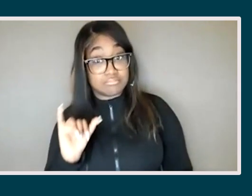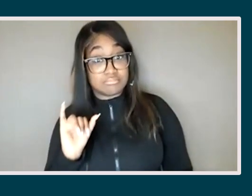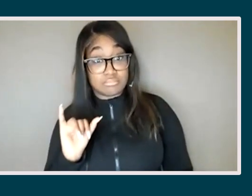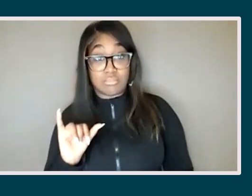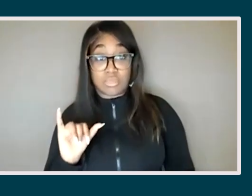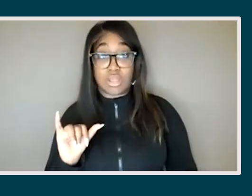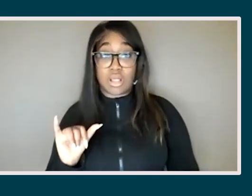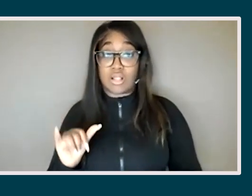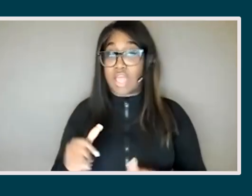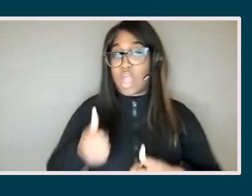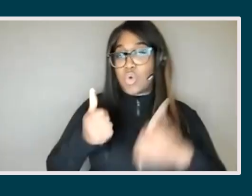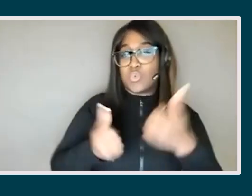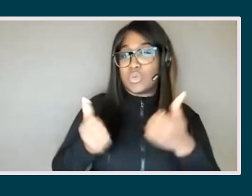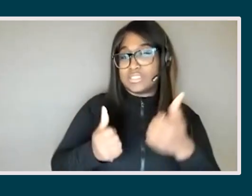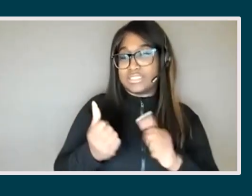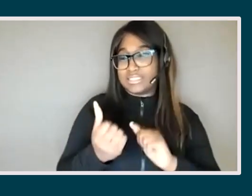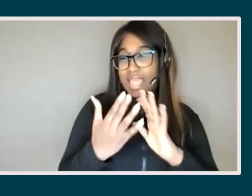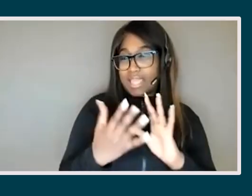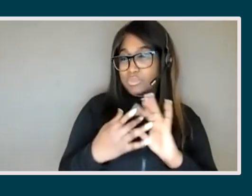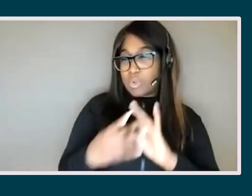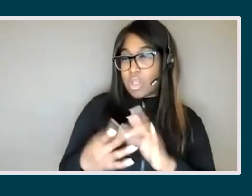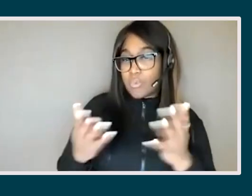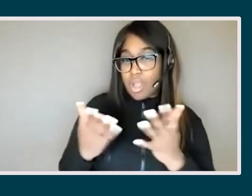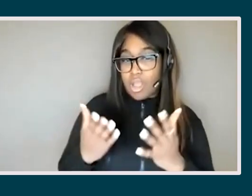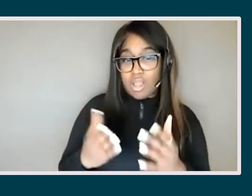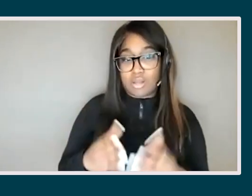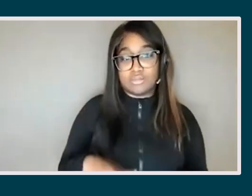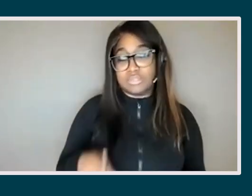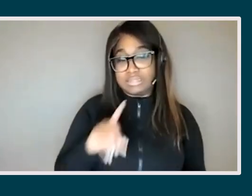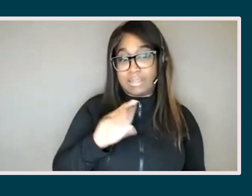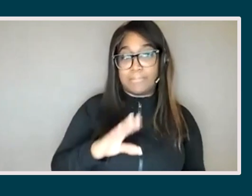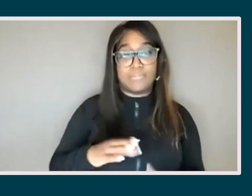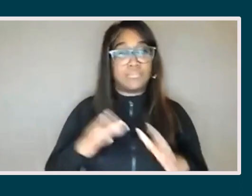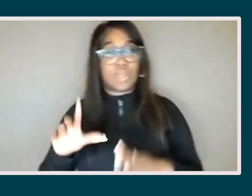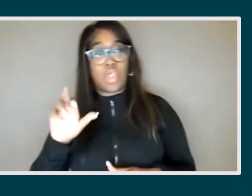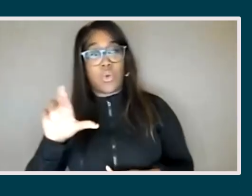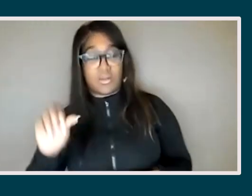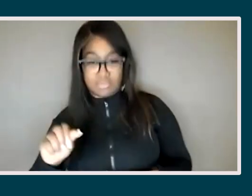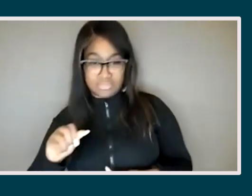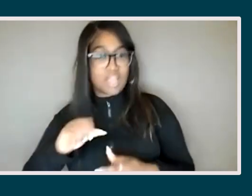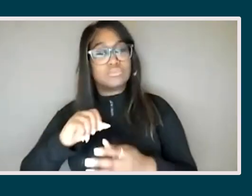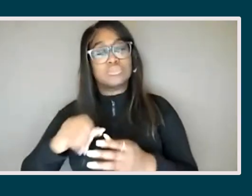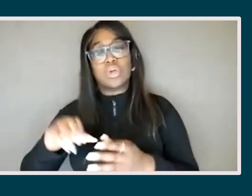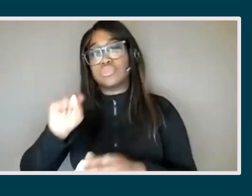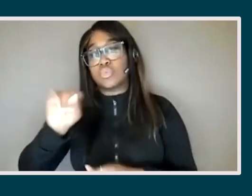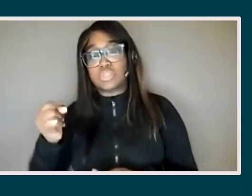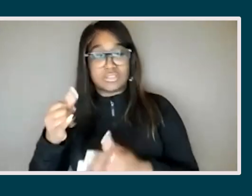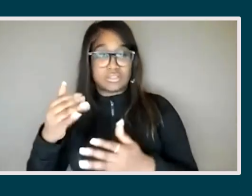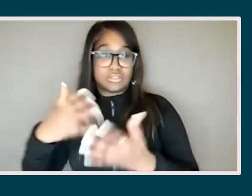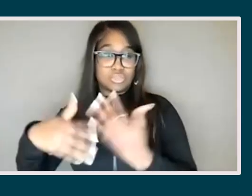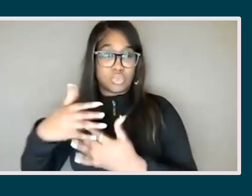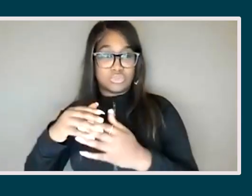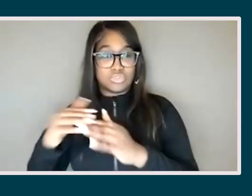Like tactics regarding what? Social justice or change or advocating for DEI,